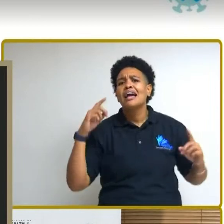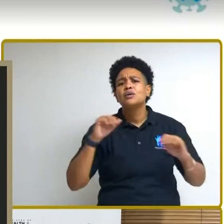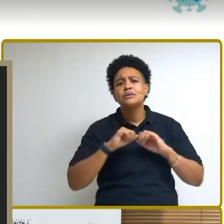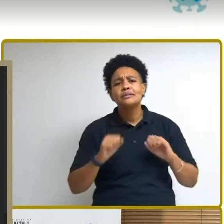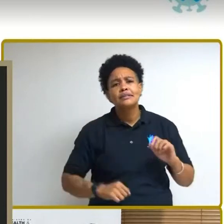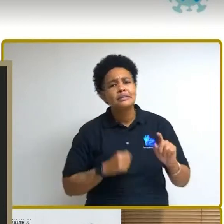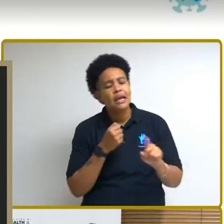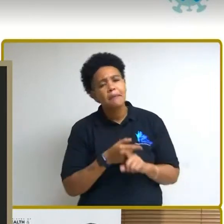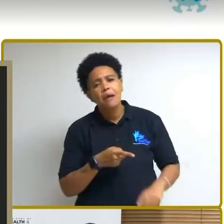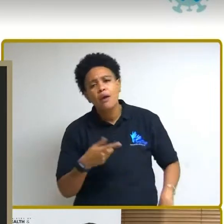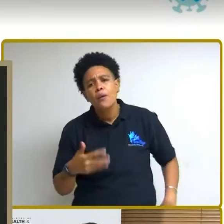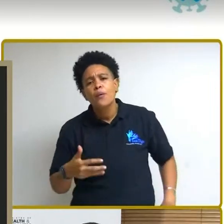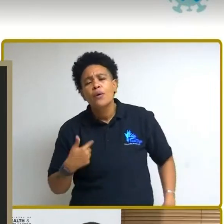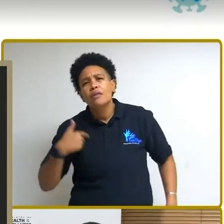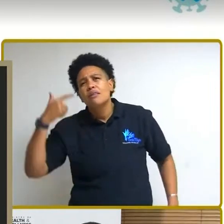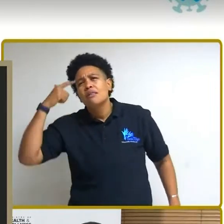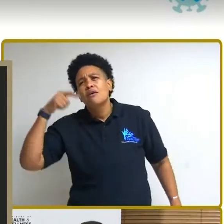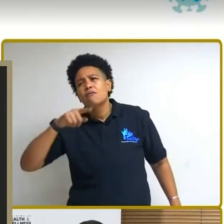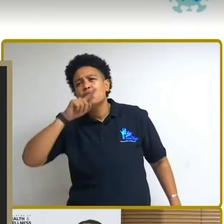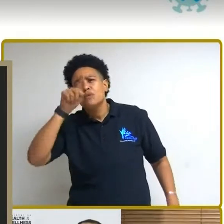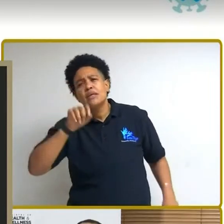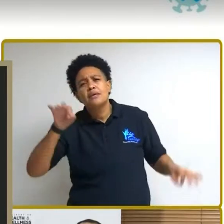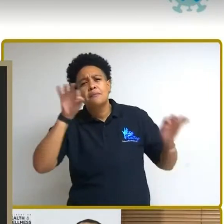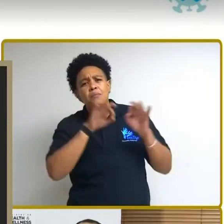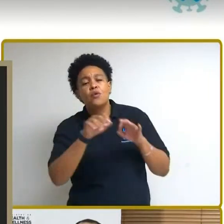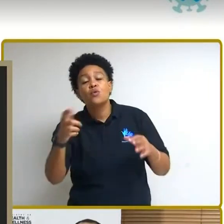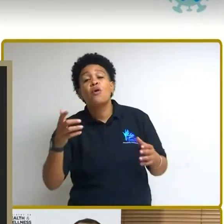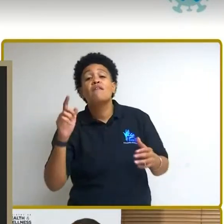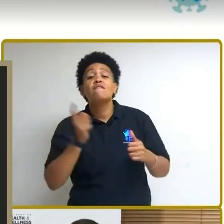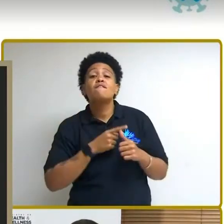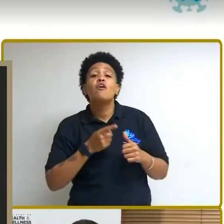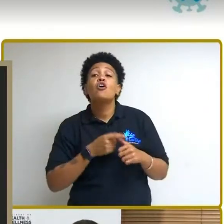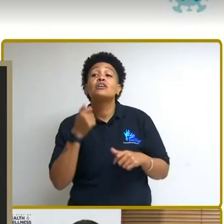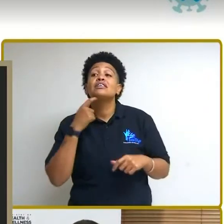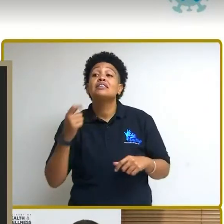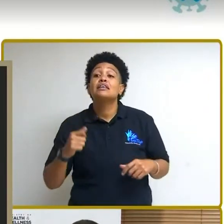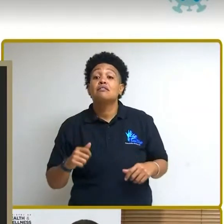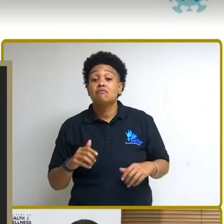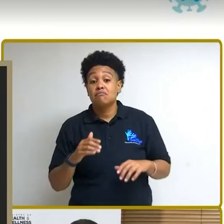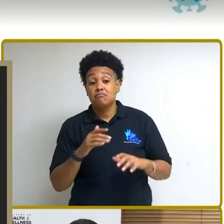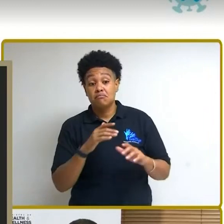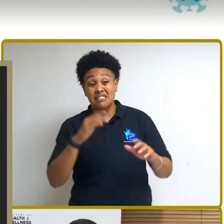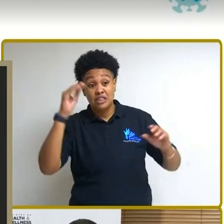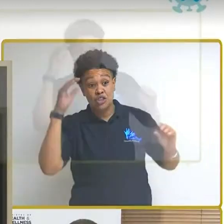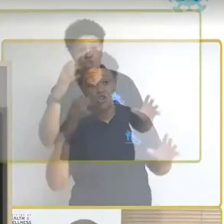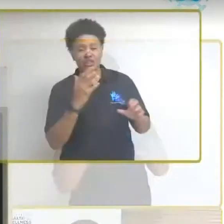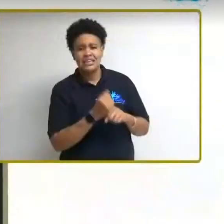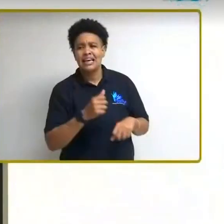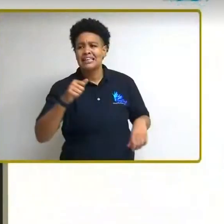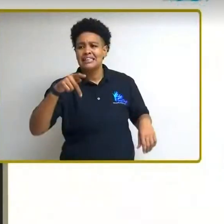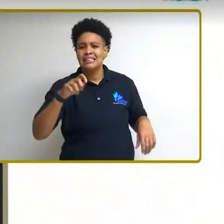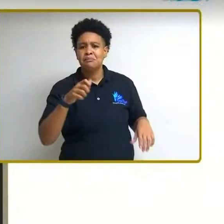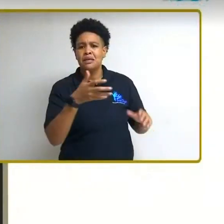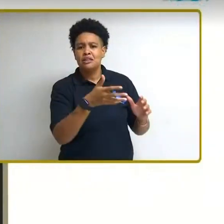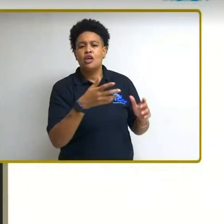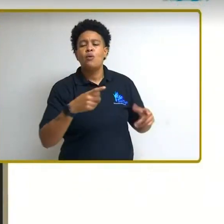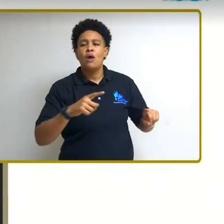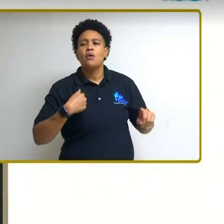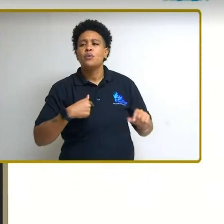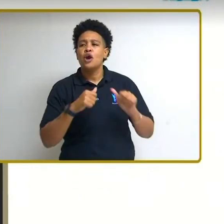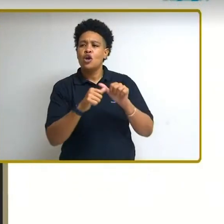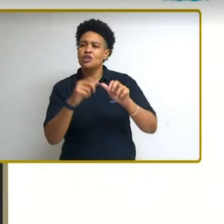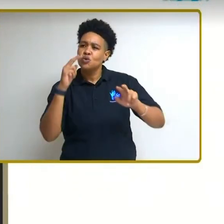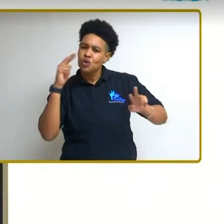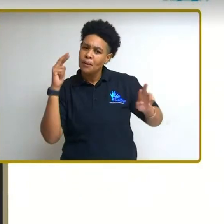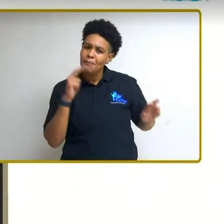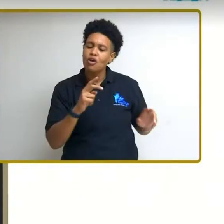system, I thought that it was very important that, first of all, a space be secured for teachers while we continue to monitor